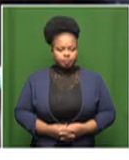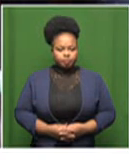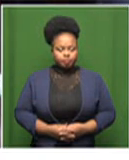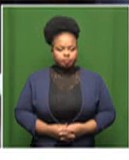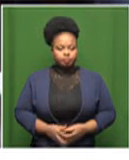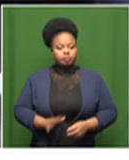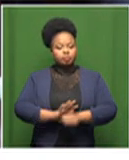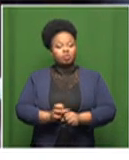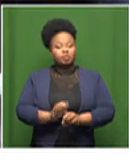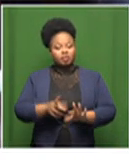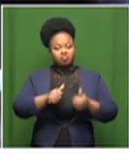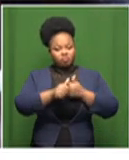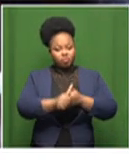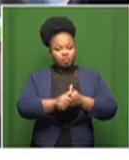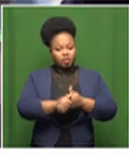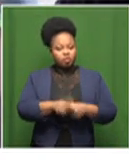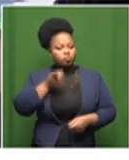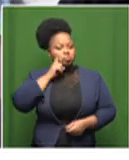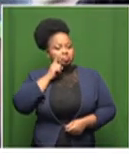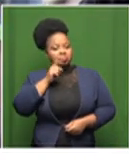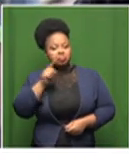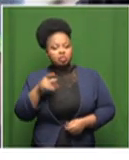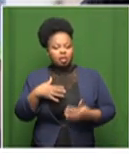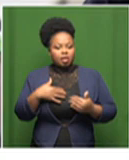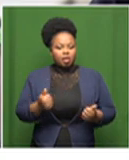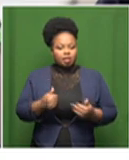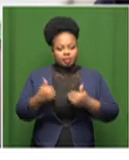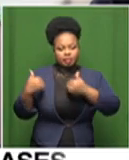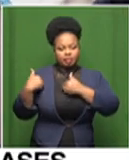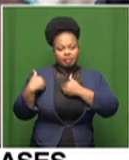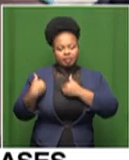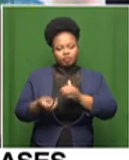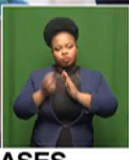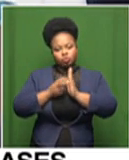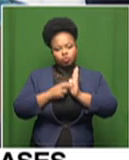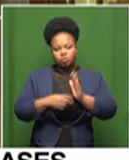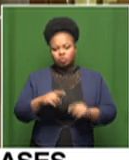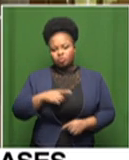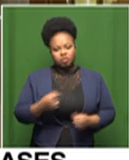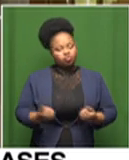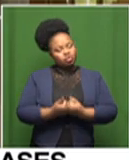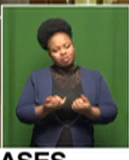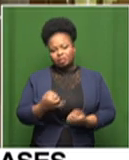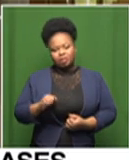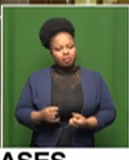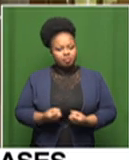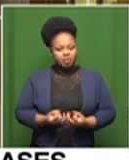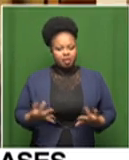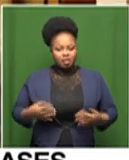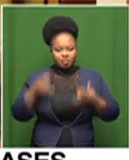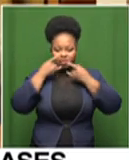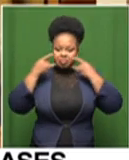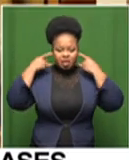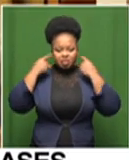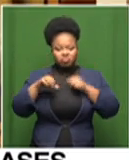A COVID-19 compliance, spot check, health and safety protocols are proving to be a challenge for many. Wearing of